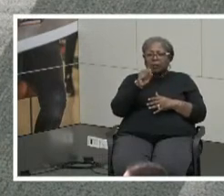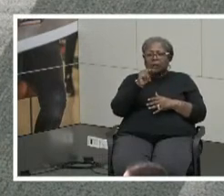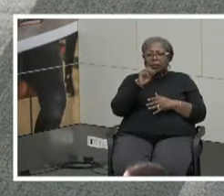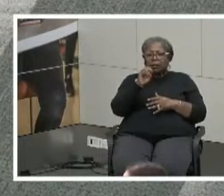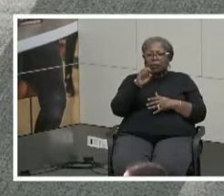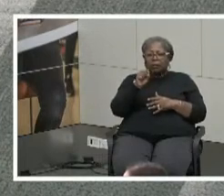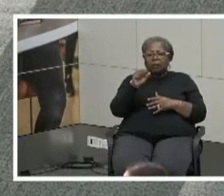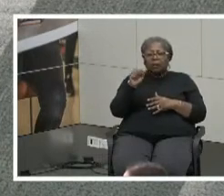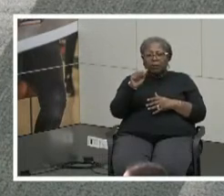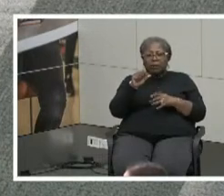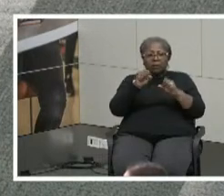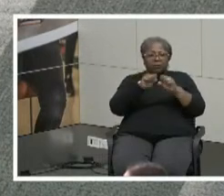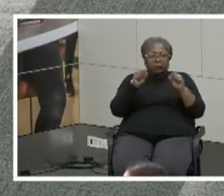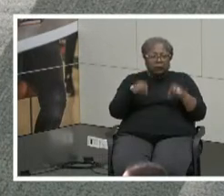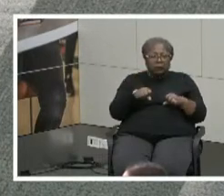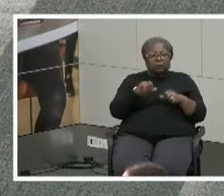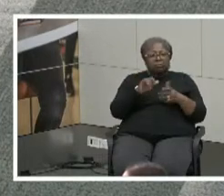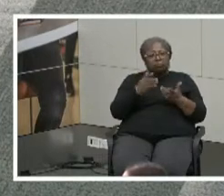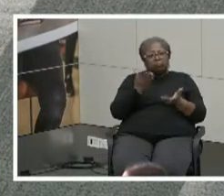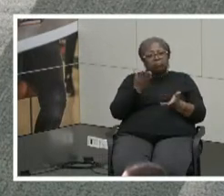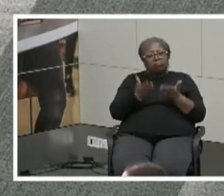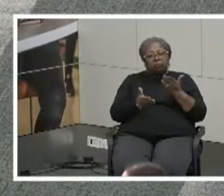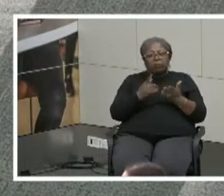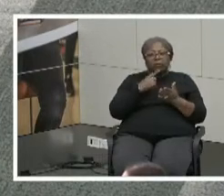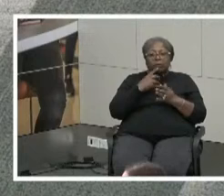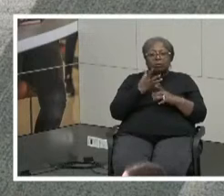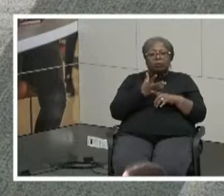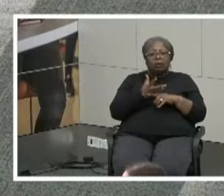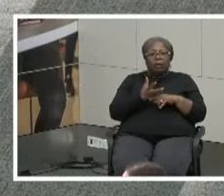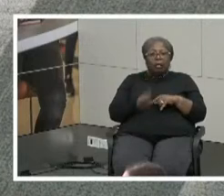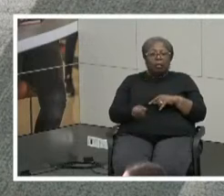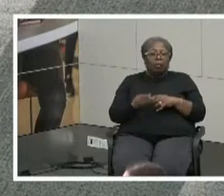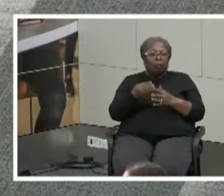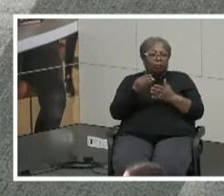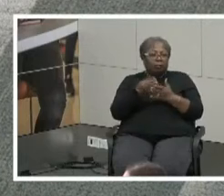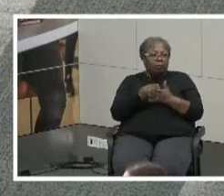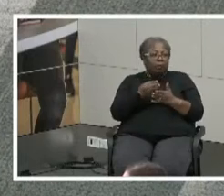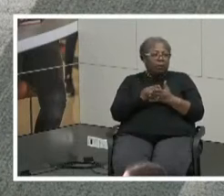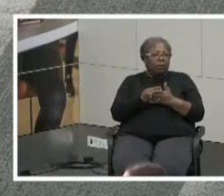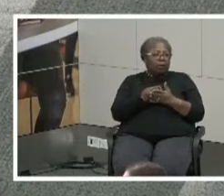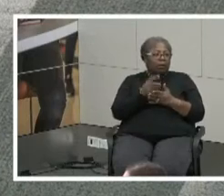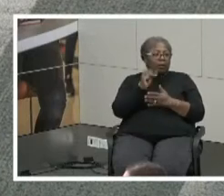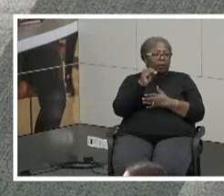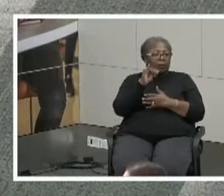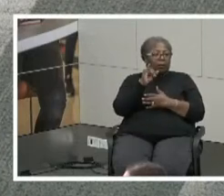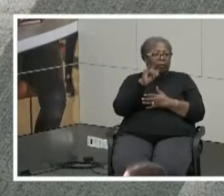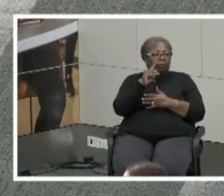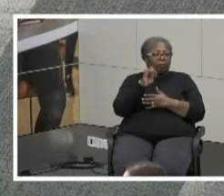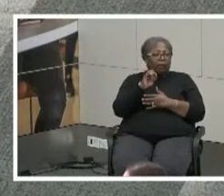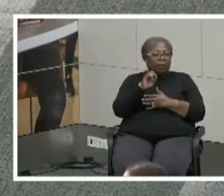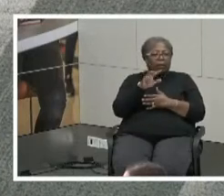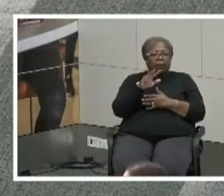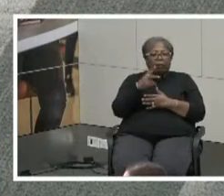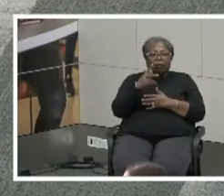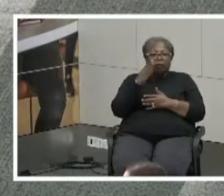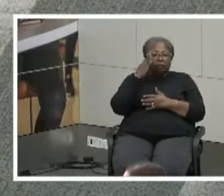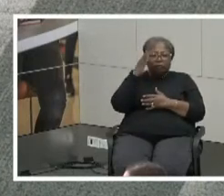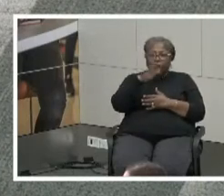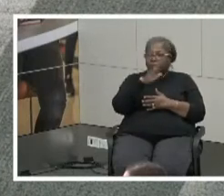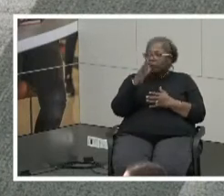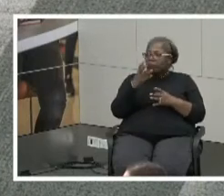nesa system which may be running out of funds like third Futures